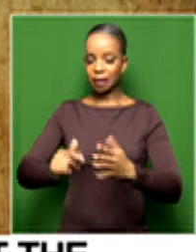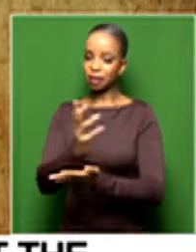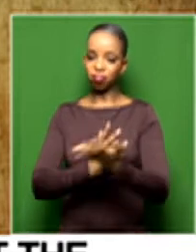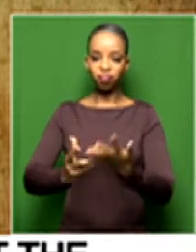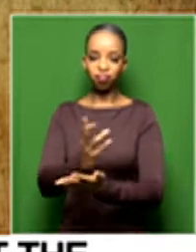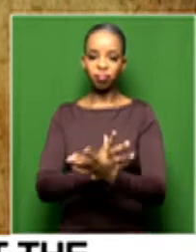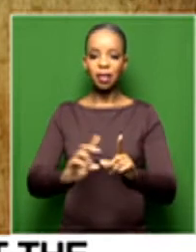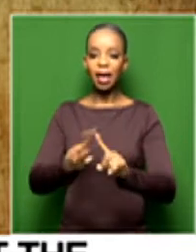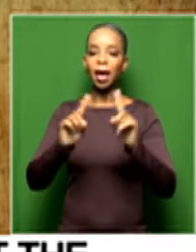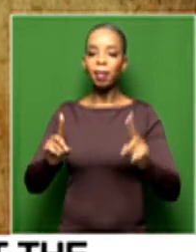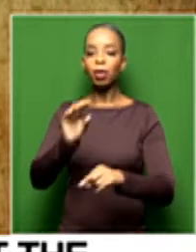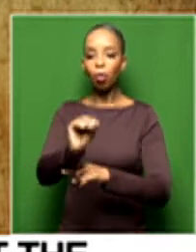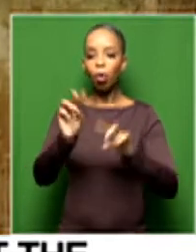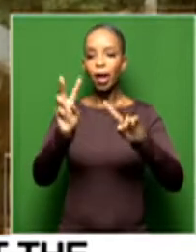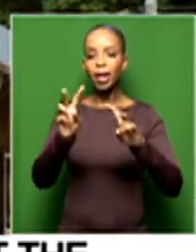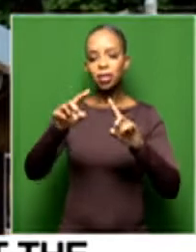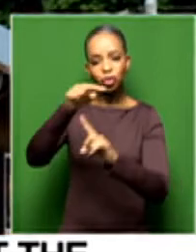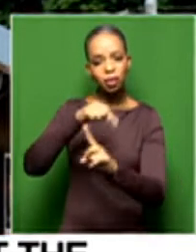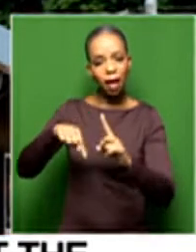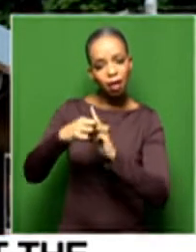is issues around race, there is issues around